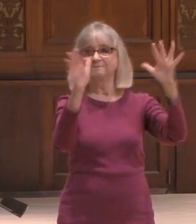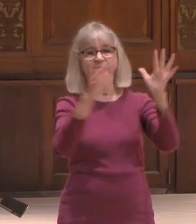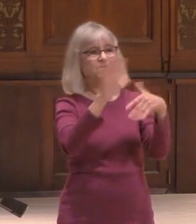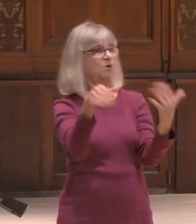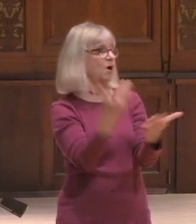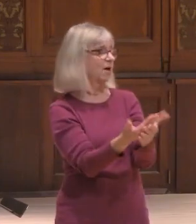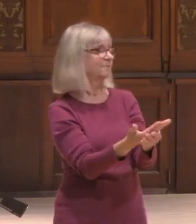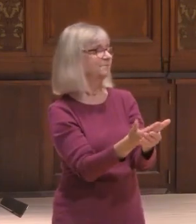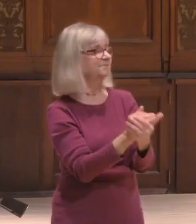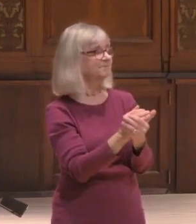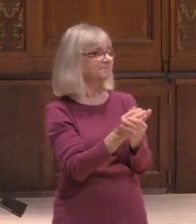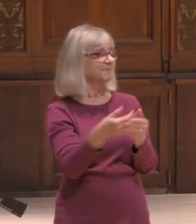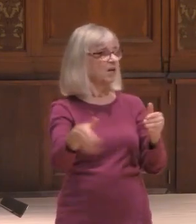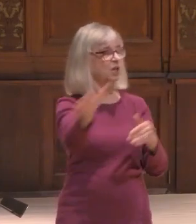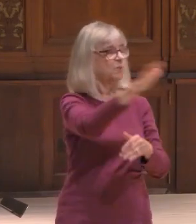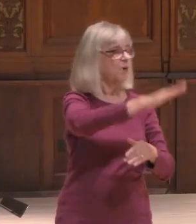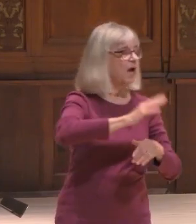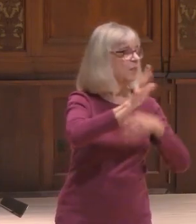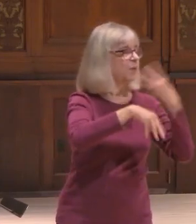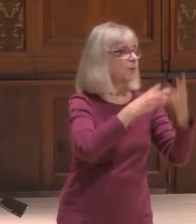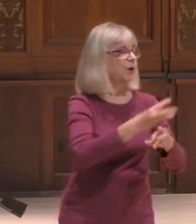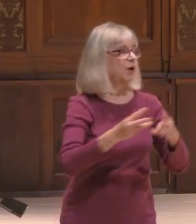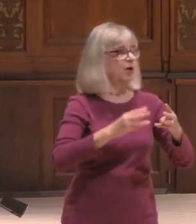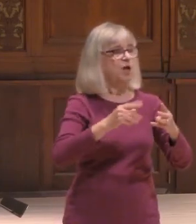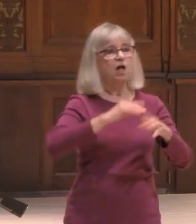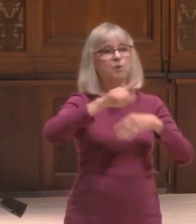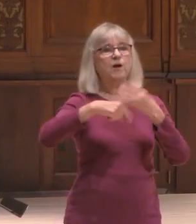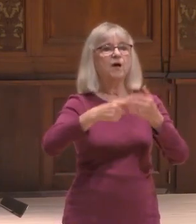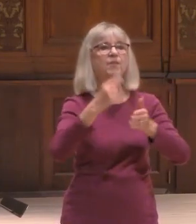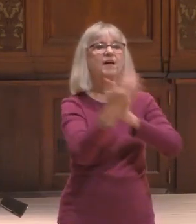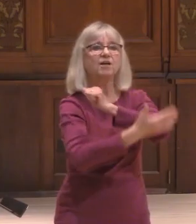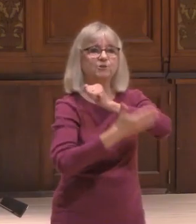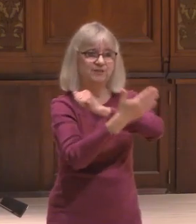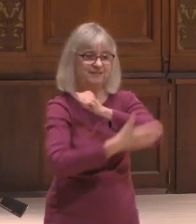the country. Thank you so much for being with us.